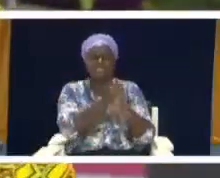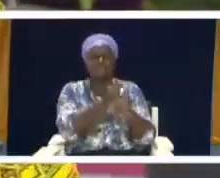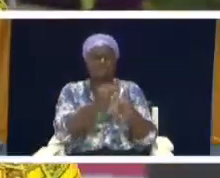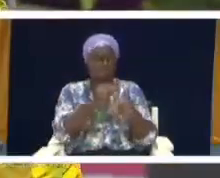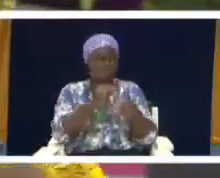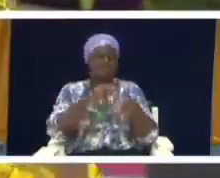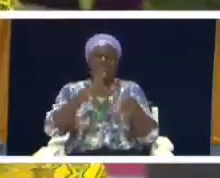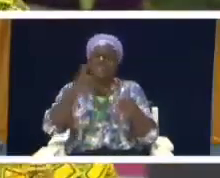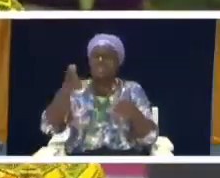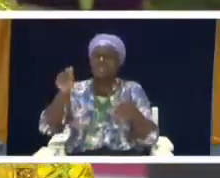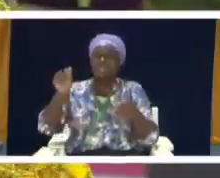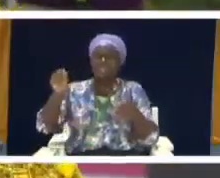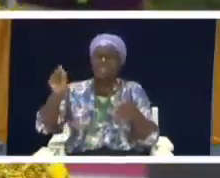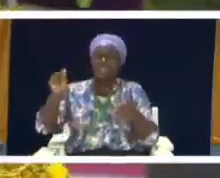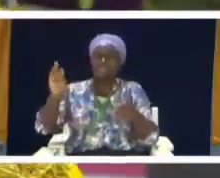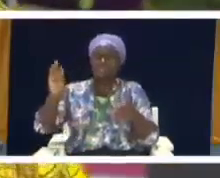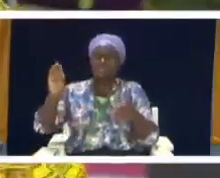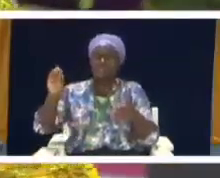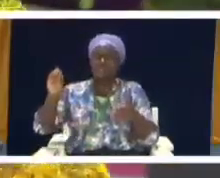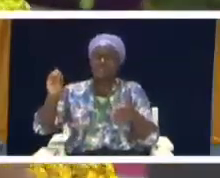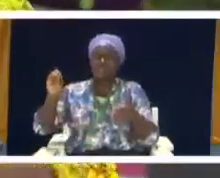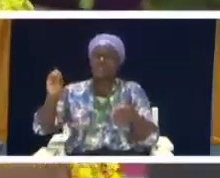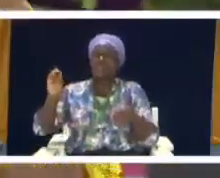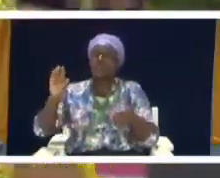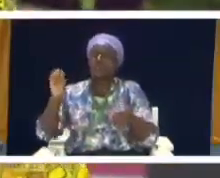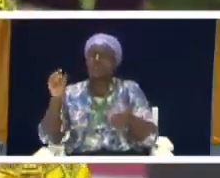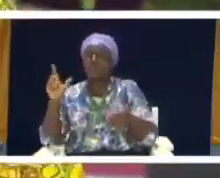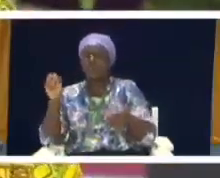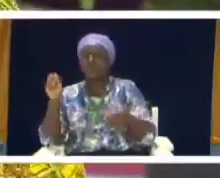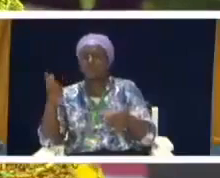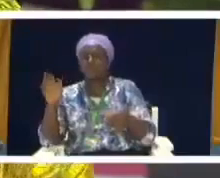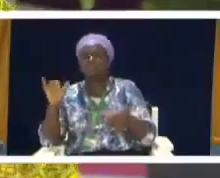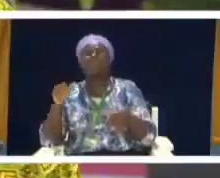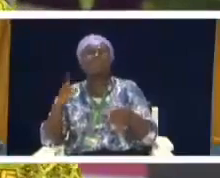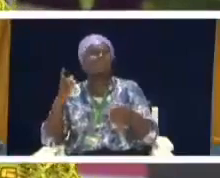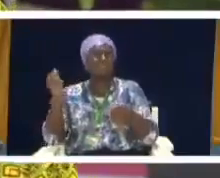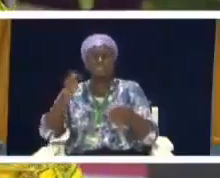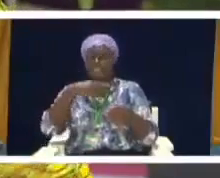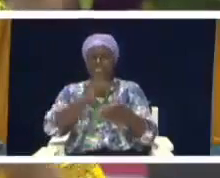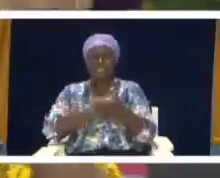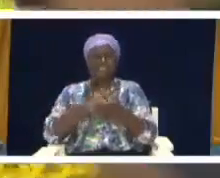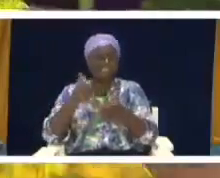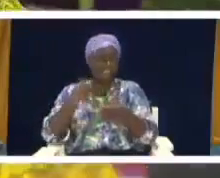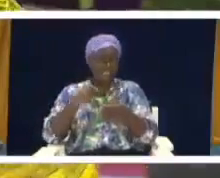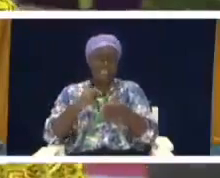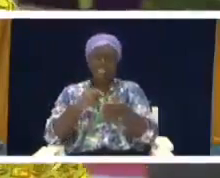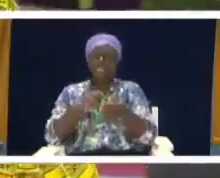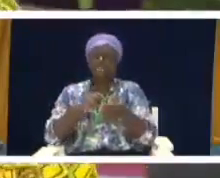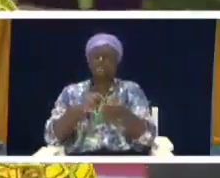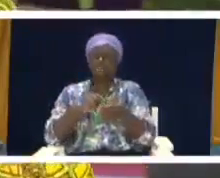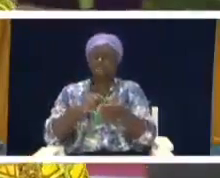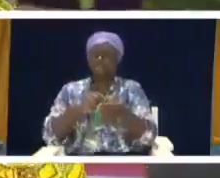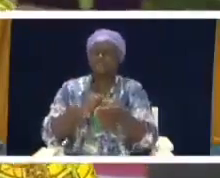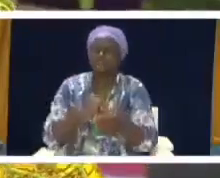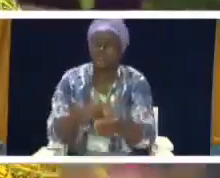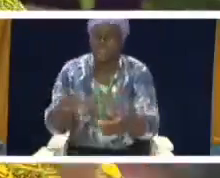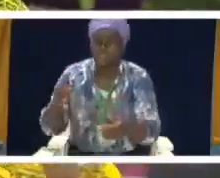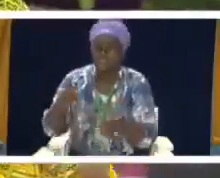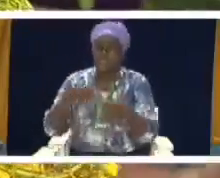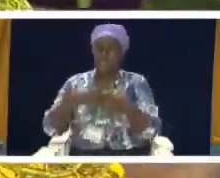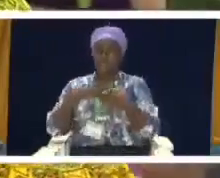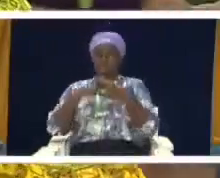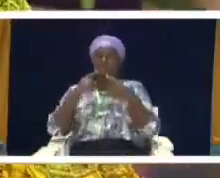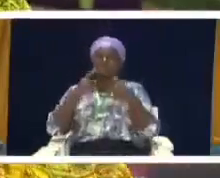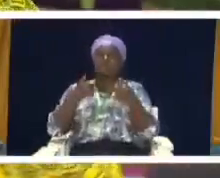liver. When we got there, the doctor said, madam, the patients are too more than the doctors. We have to give you 3 months appointments. You have to